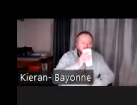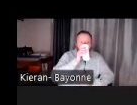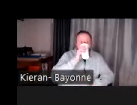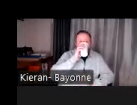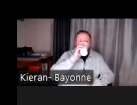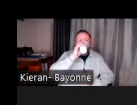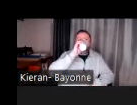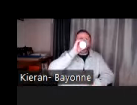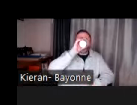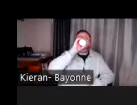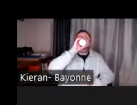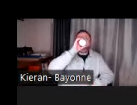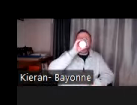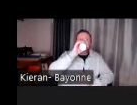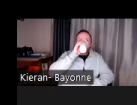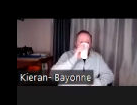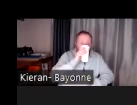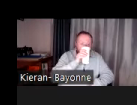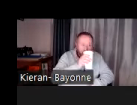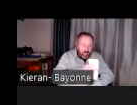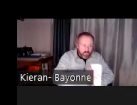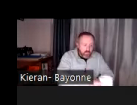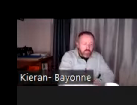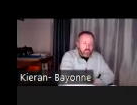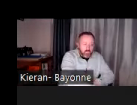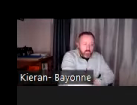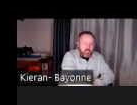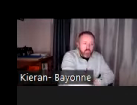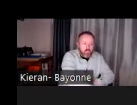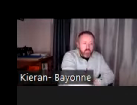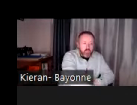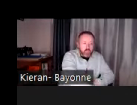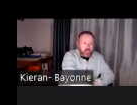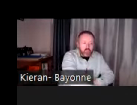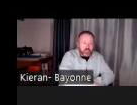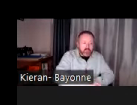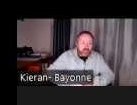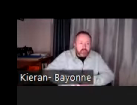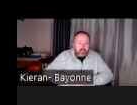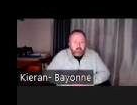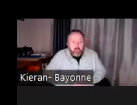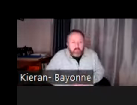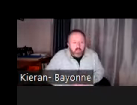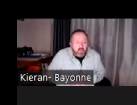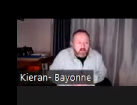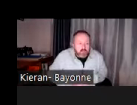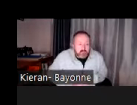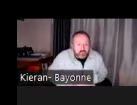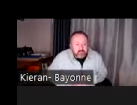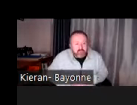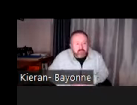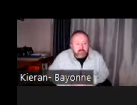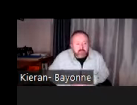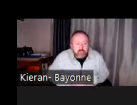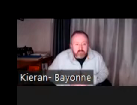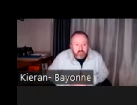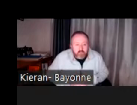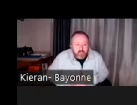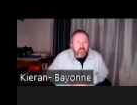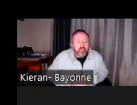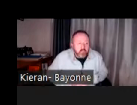but also to mitigate heat island effect. So that is where we are going to look at